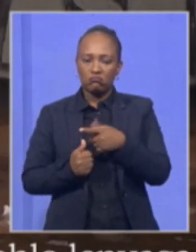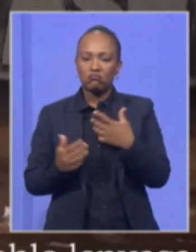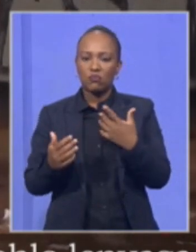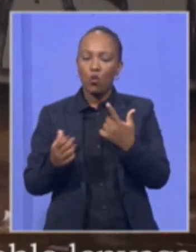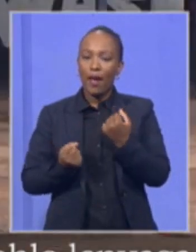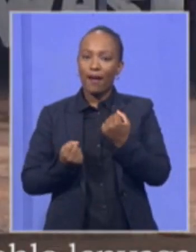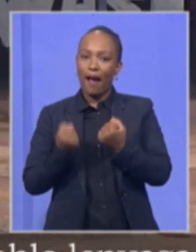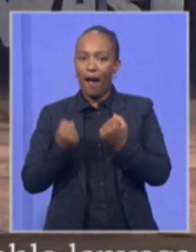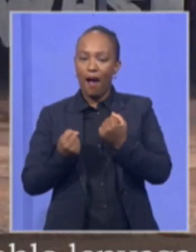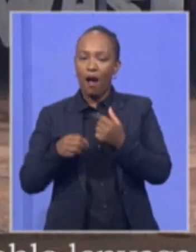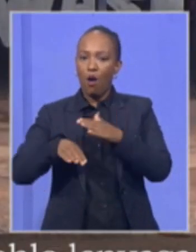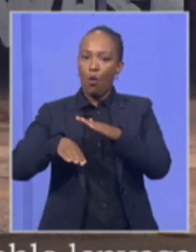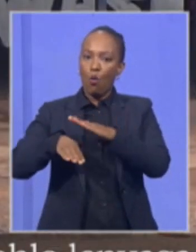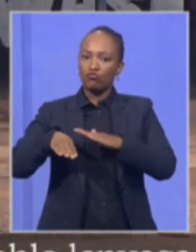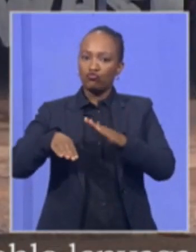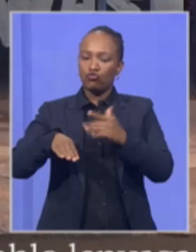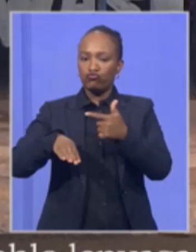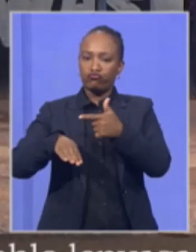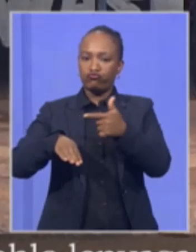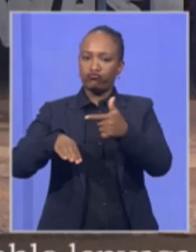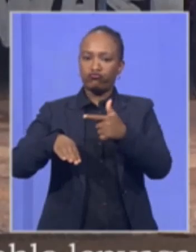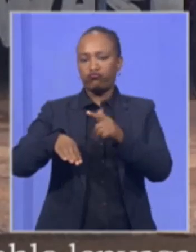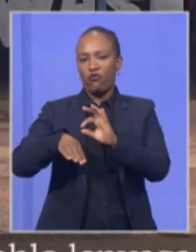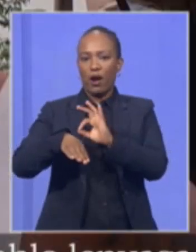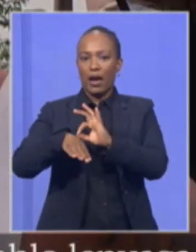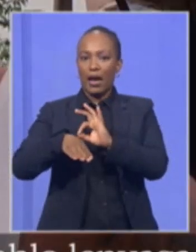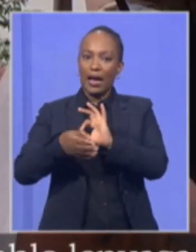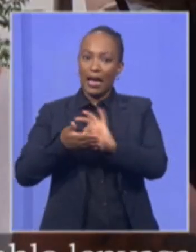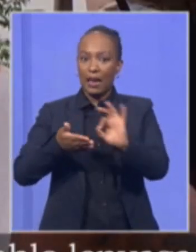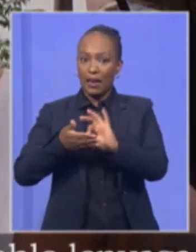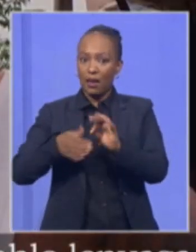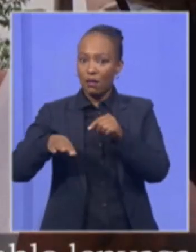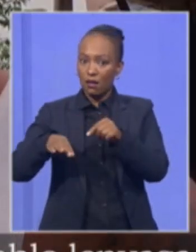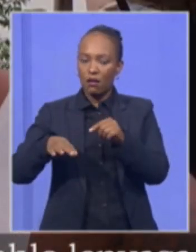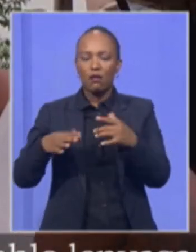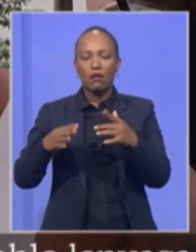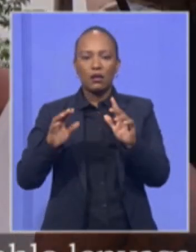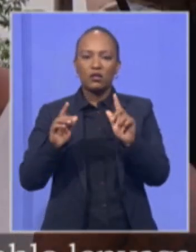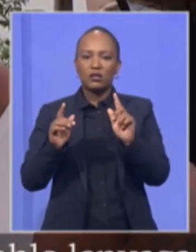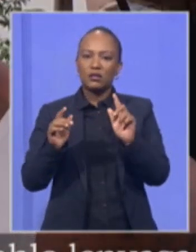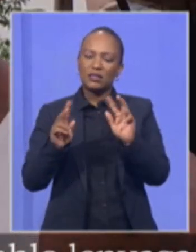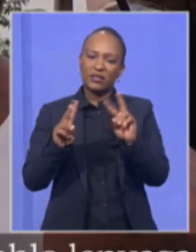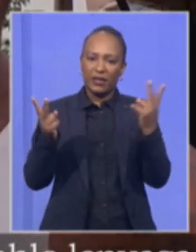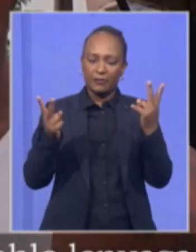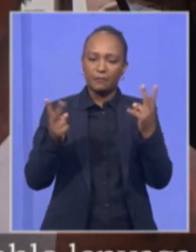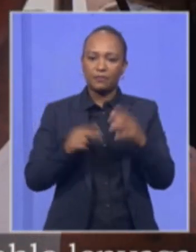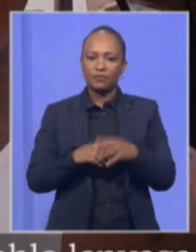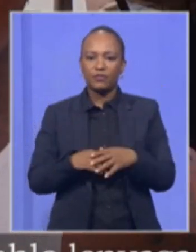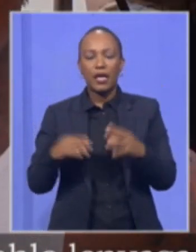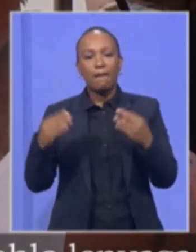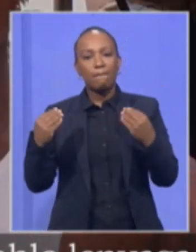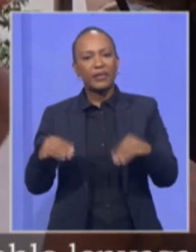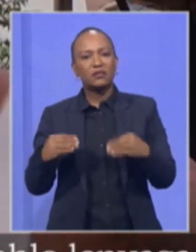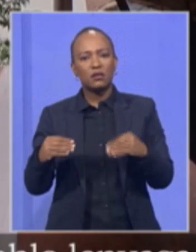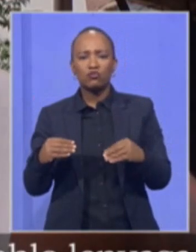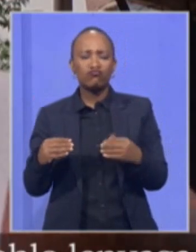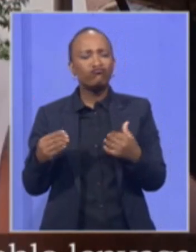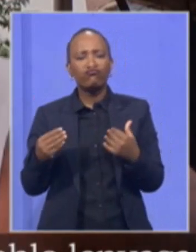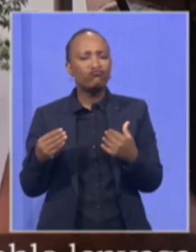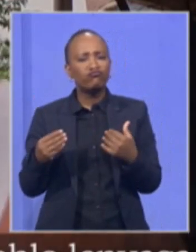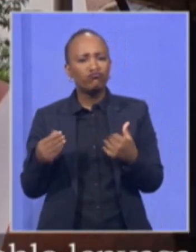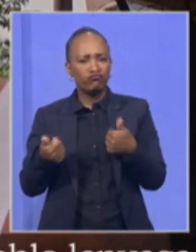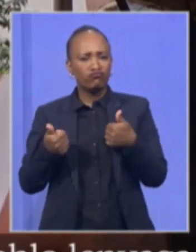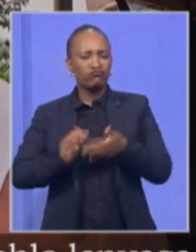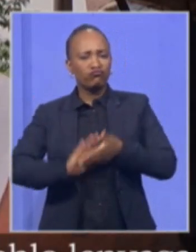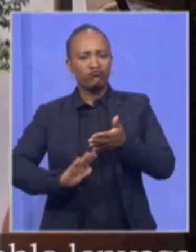janaga mo go lona o na le maitemogelo a a farologaneng. The business never slows down, and the customer tse di a